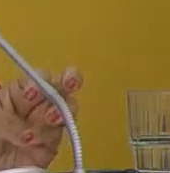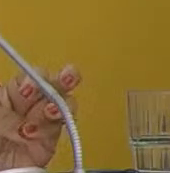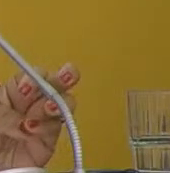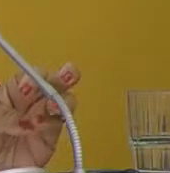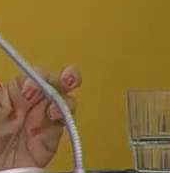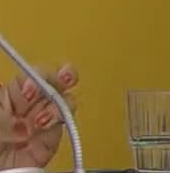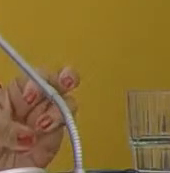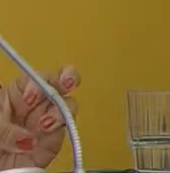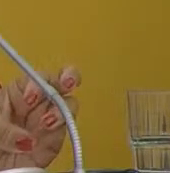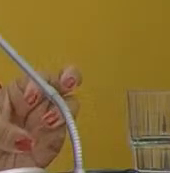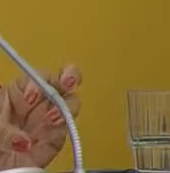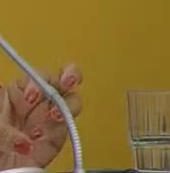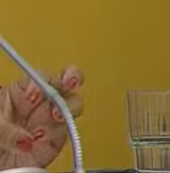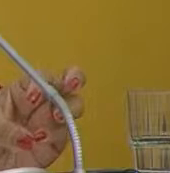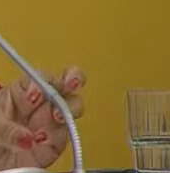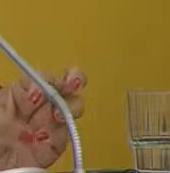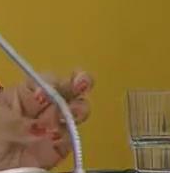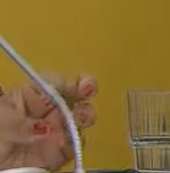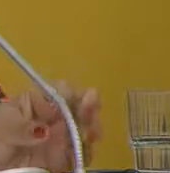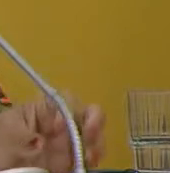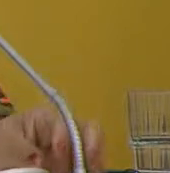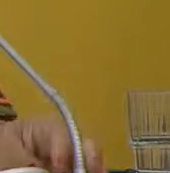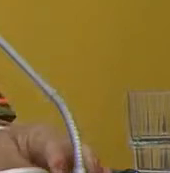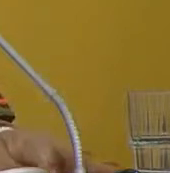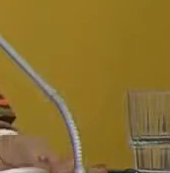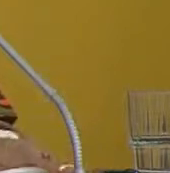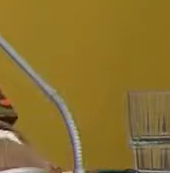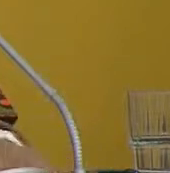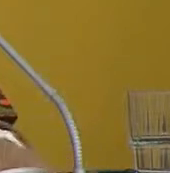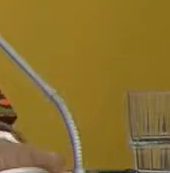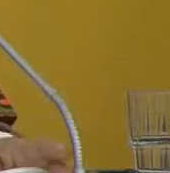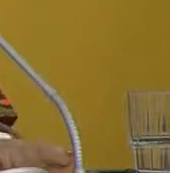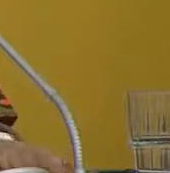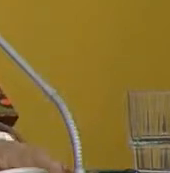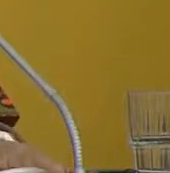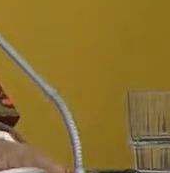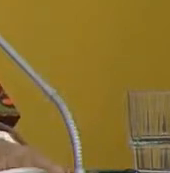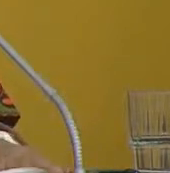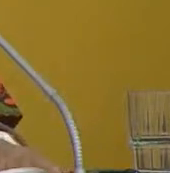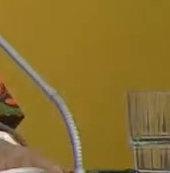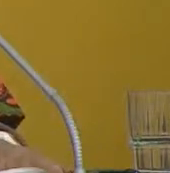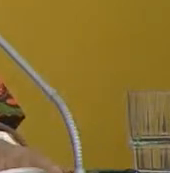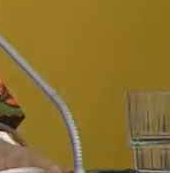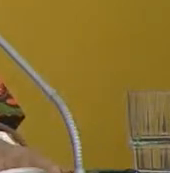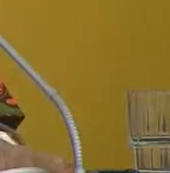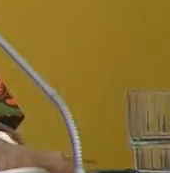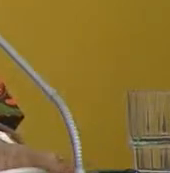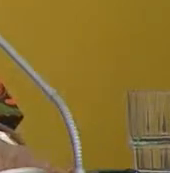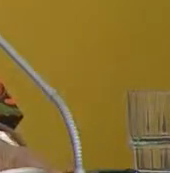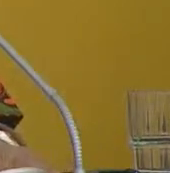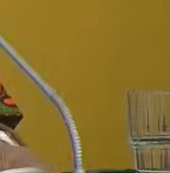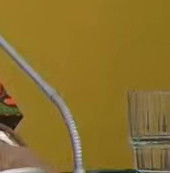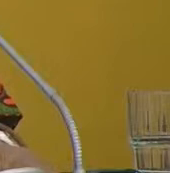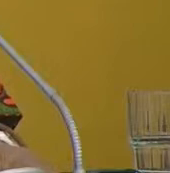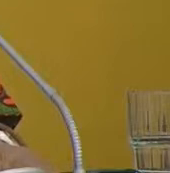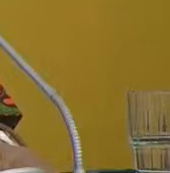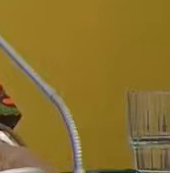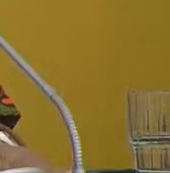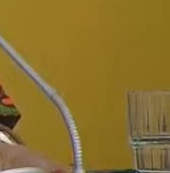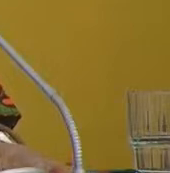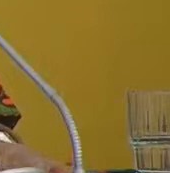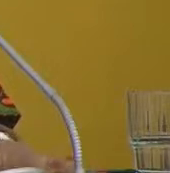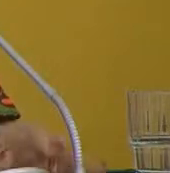house. Creating an entrepreneurial site, Your Excellency, is